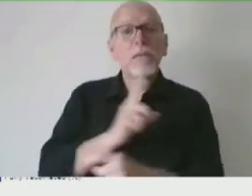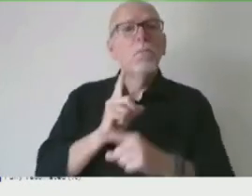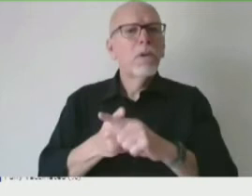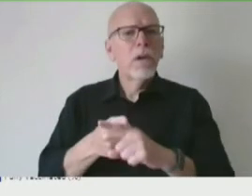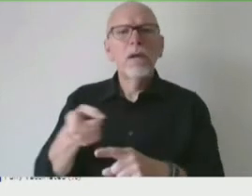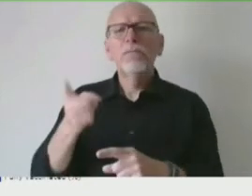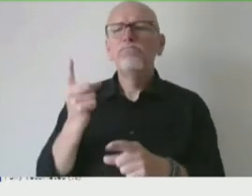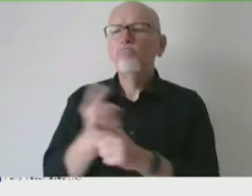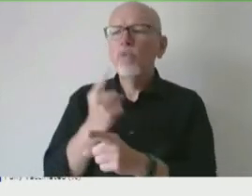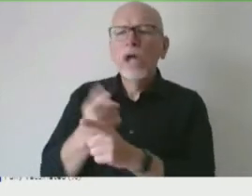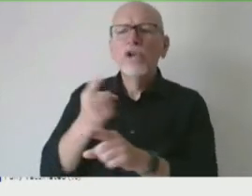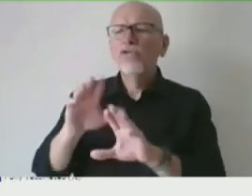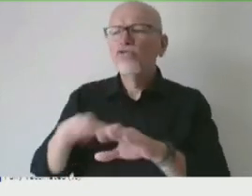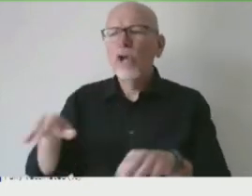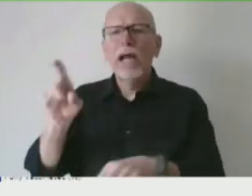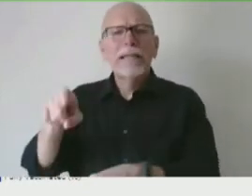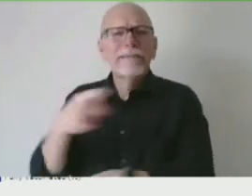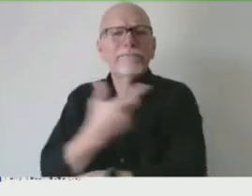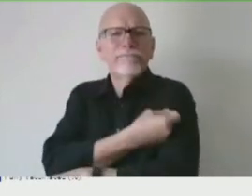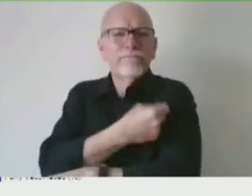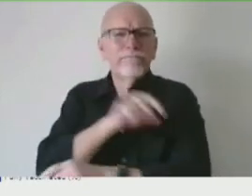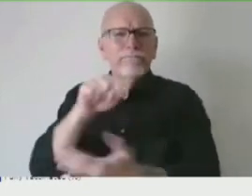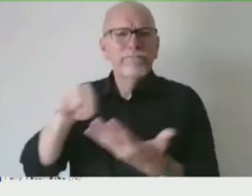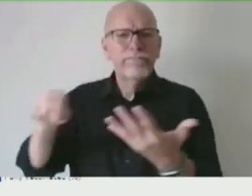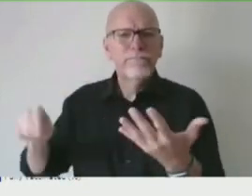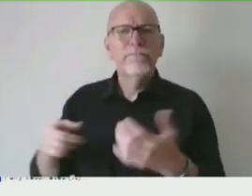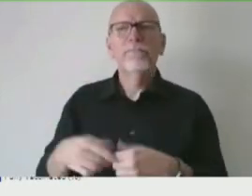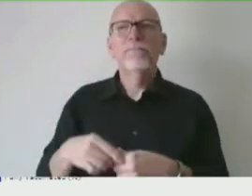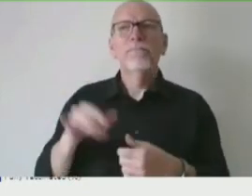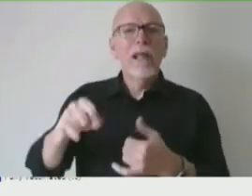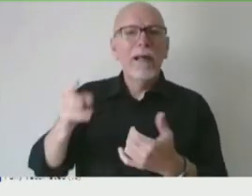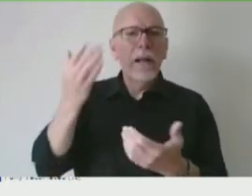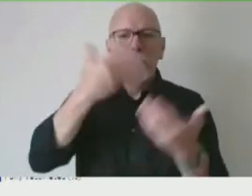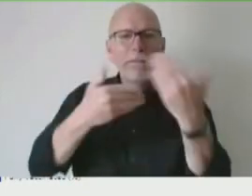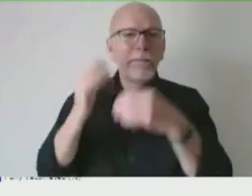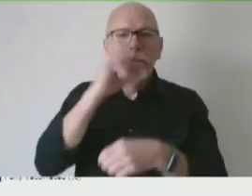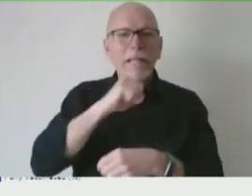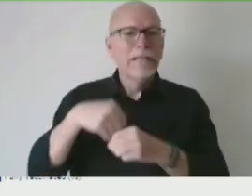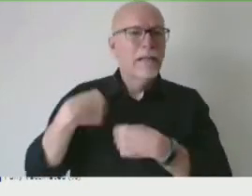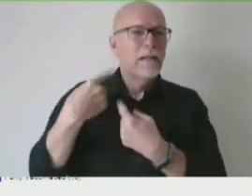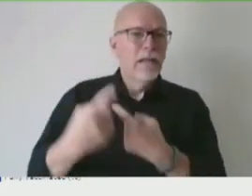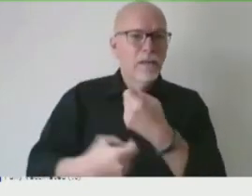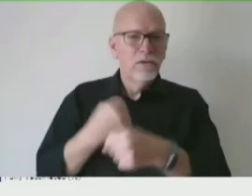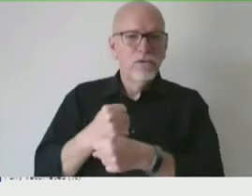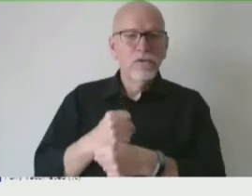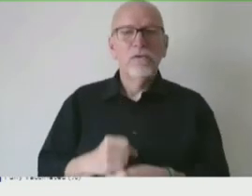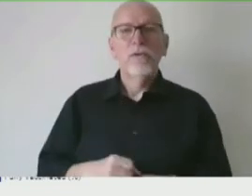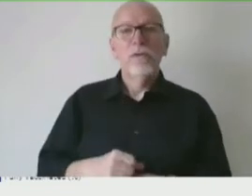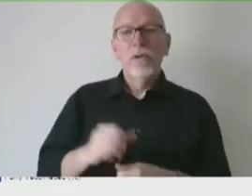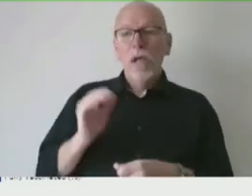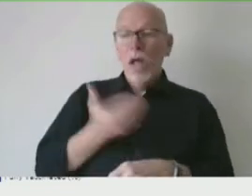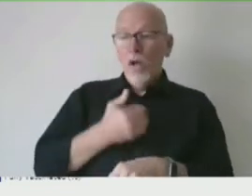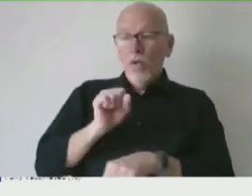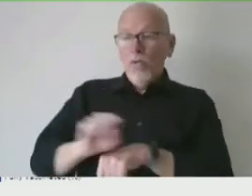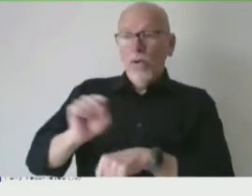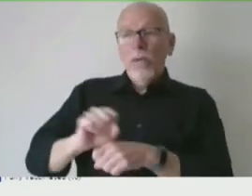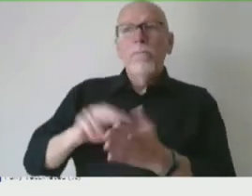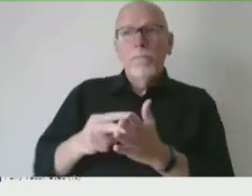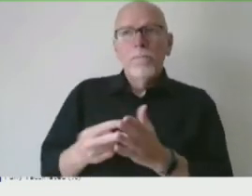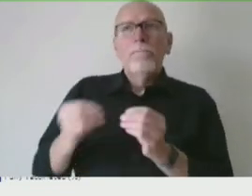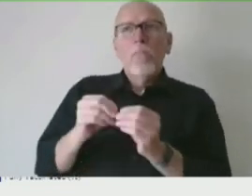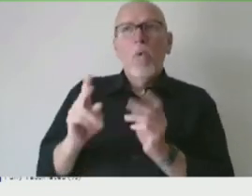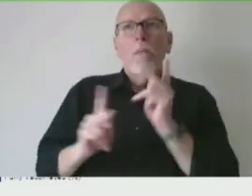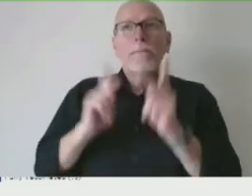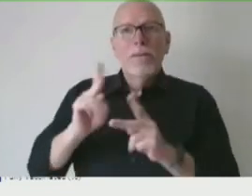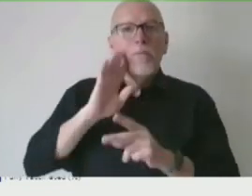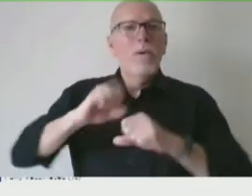routine childhood immunizations that have been missed over the last year. Each one of those efforts means that more people are protected from diseases